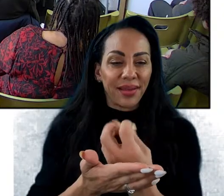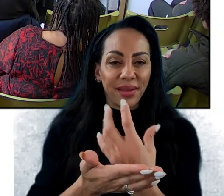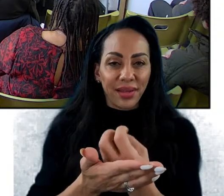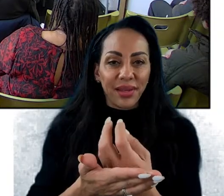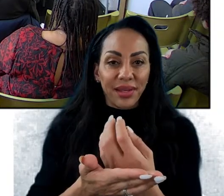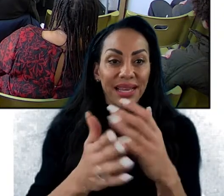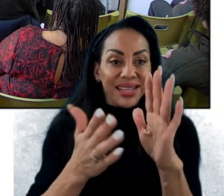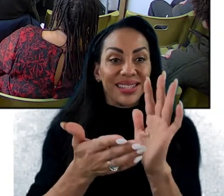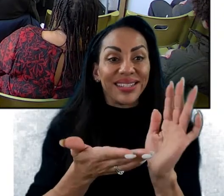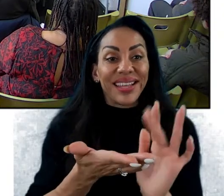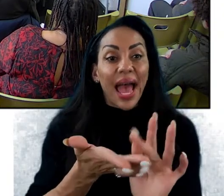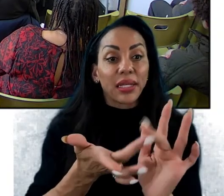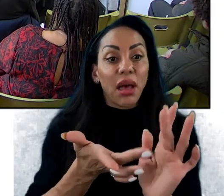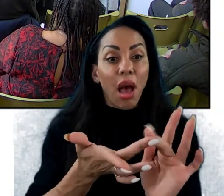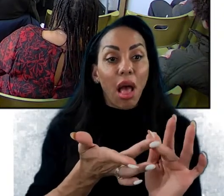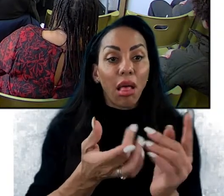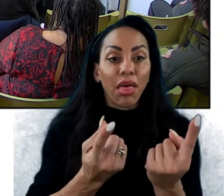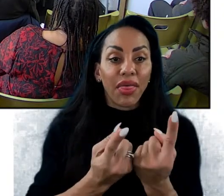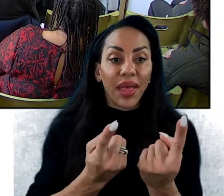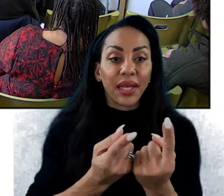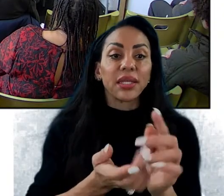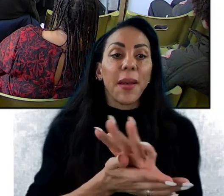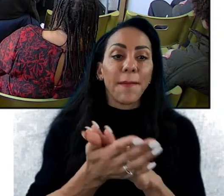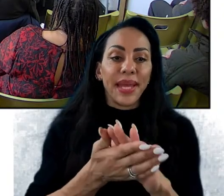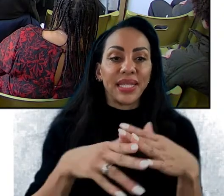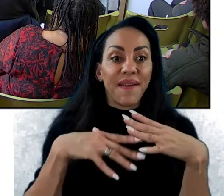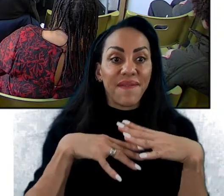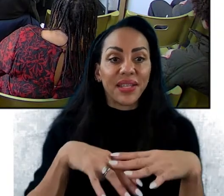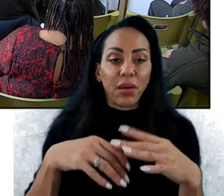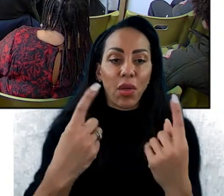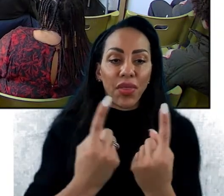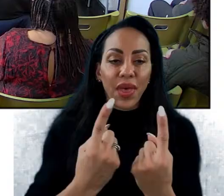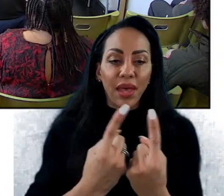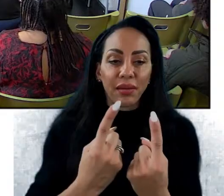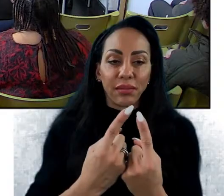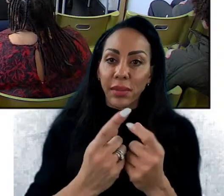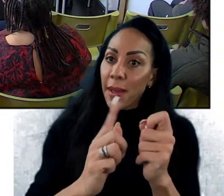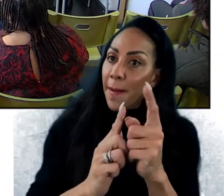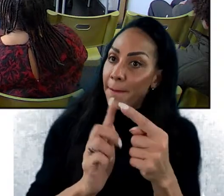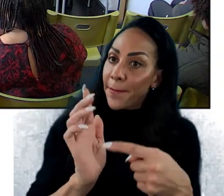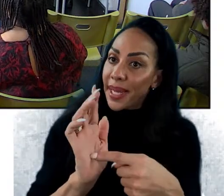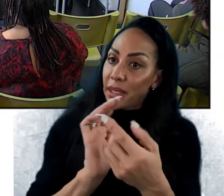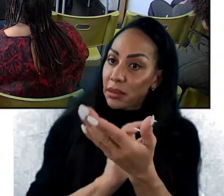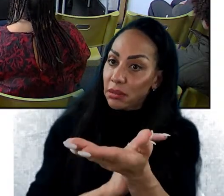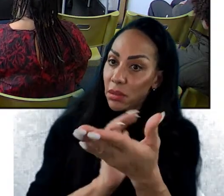objects that you can grab and manipulate. So yeah, Pete, do you want to talk about interest in